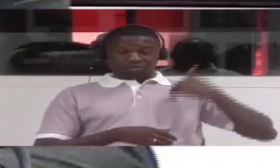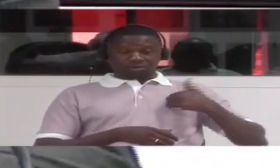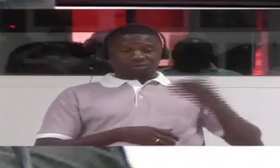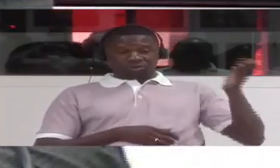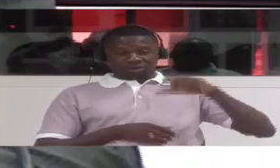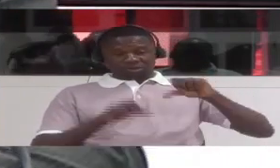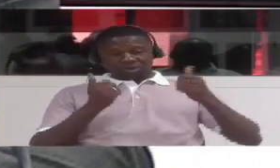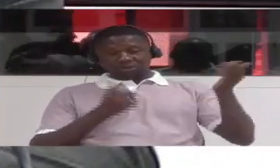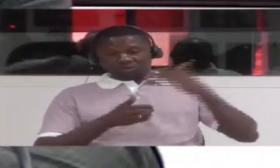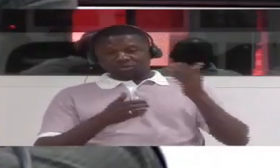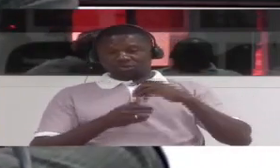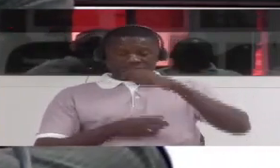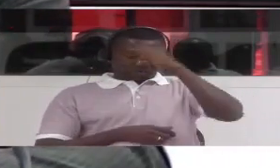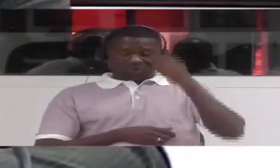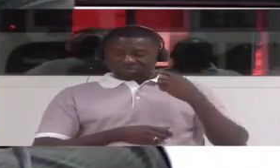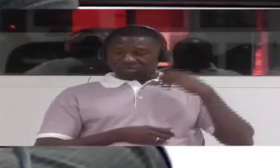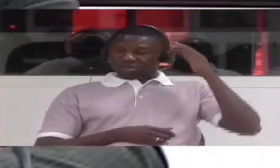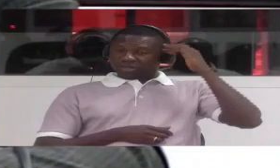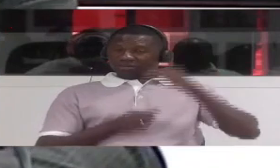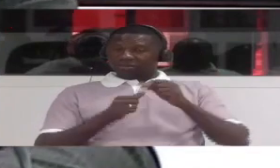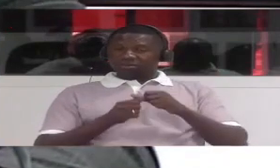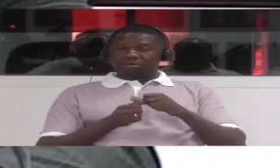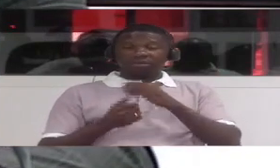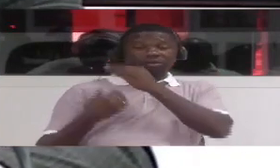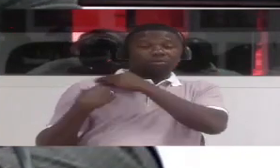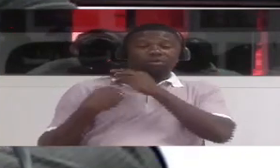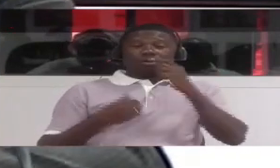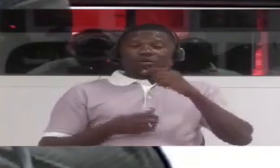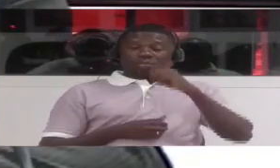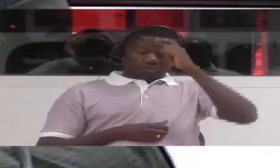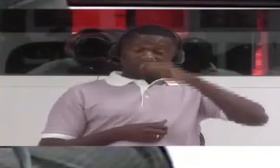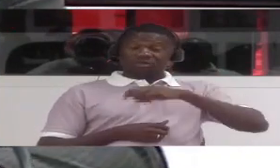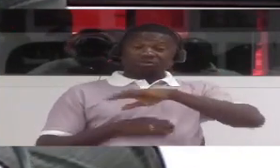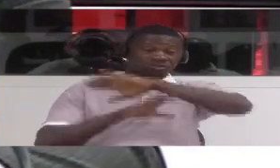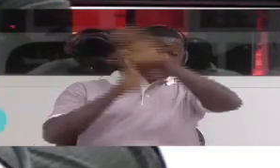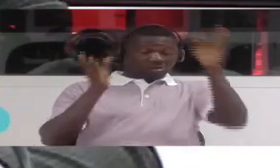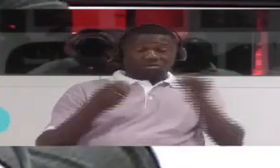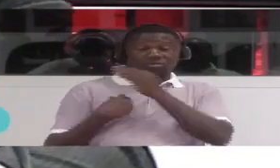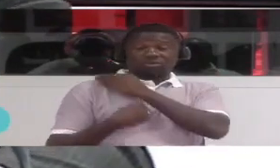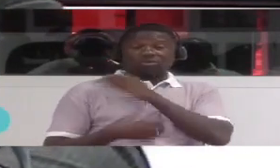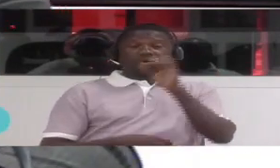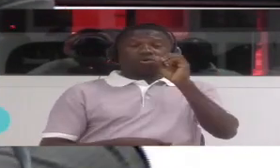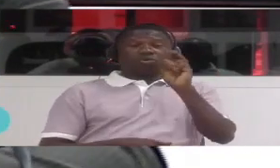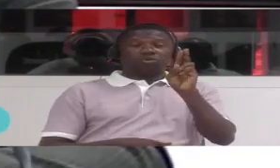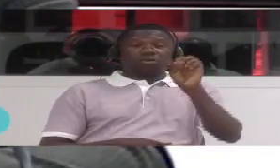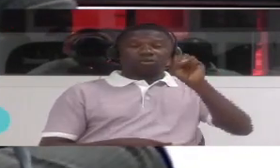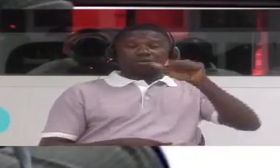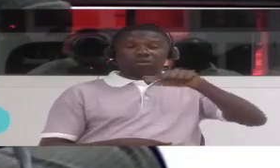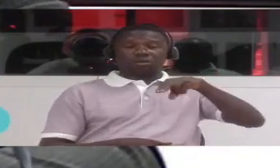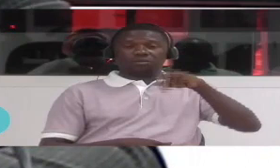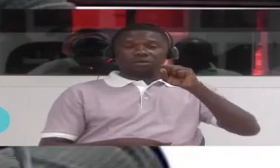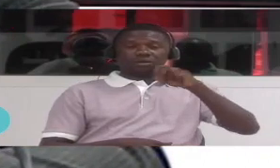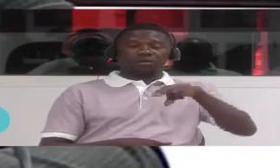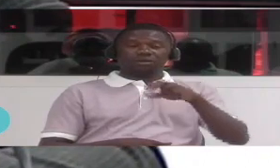General Usman Sonko came. He found me in the office and shook my hand. He greeted me by name. Of course, he did. Like I said, everybody knew